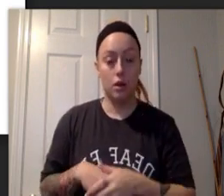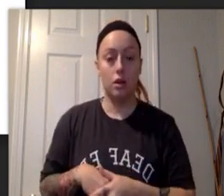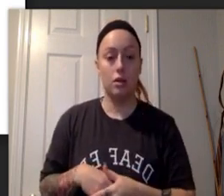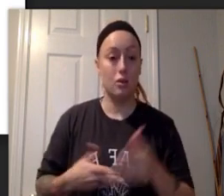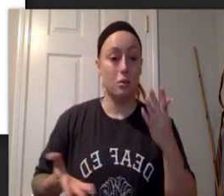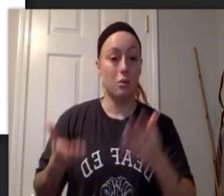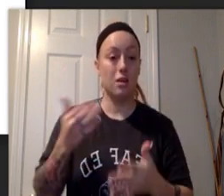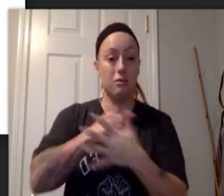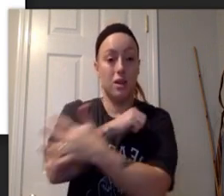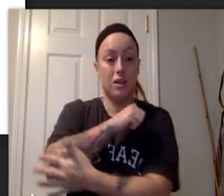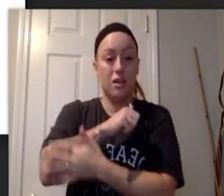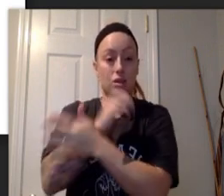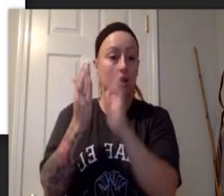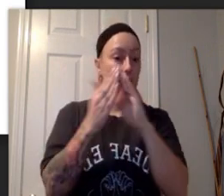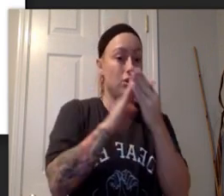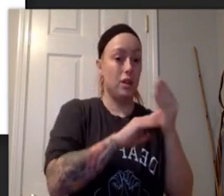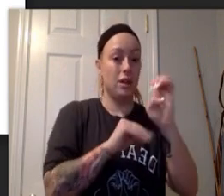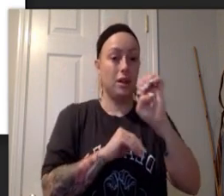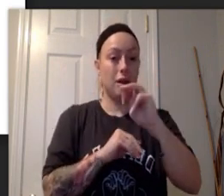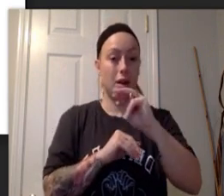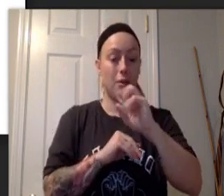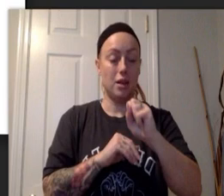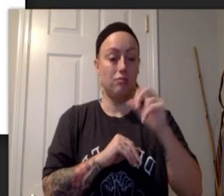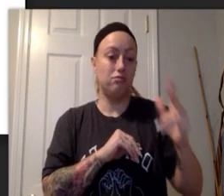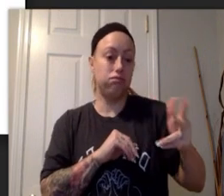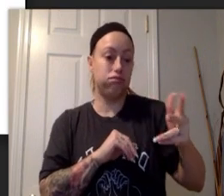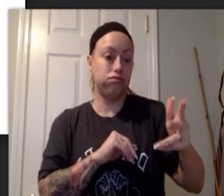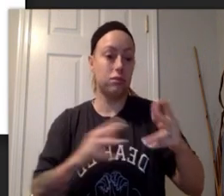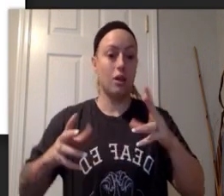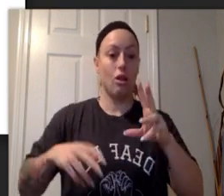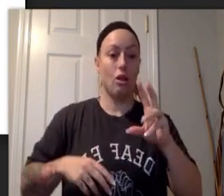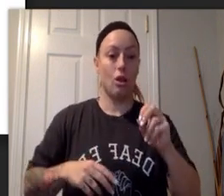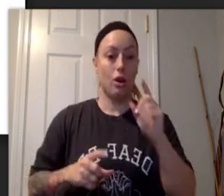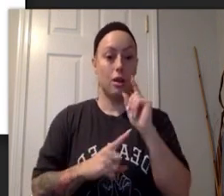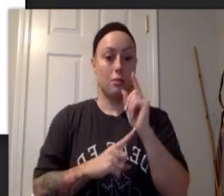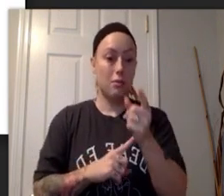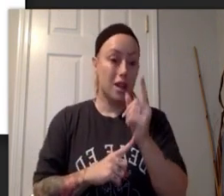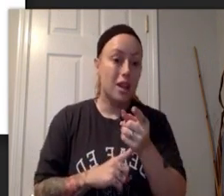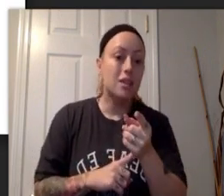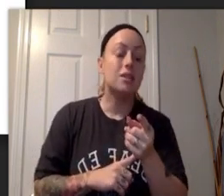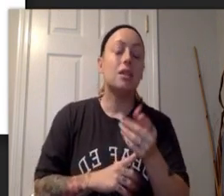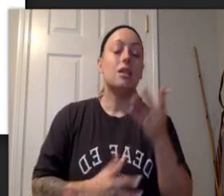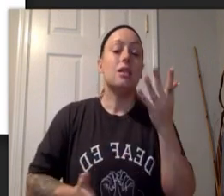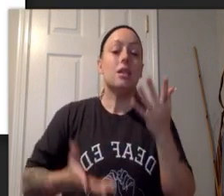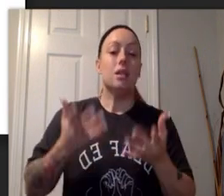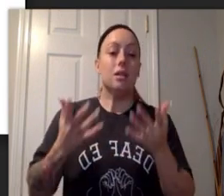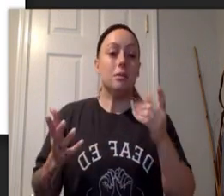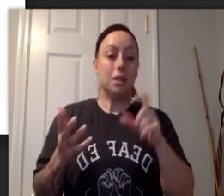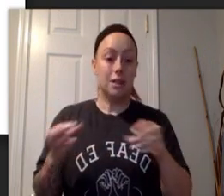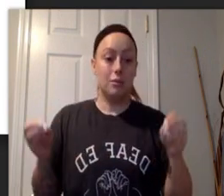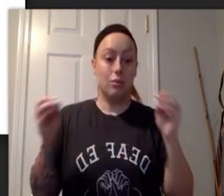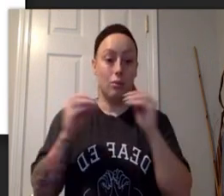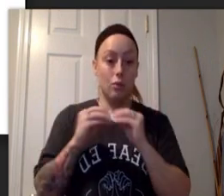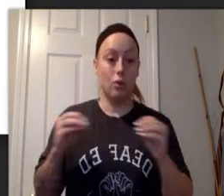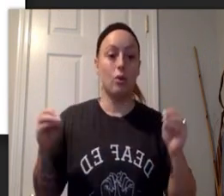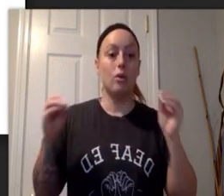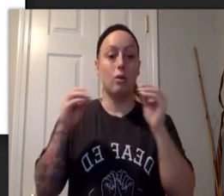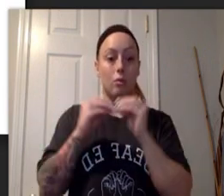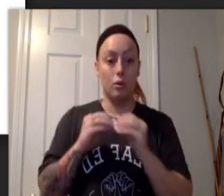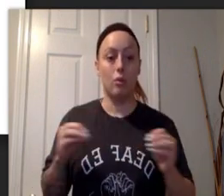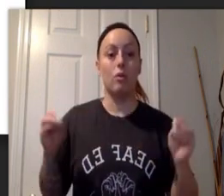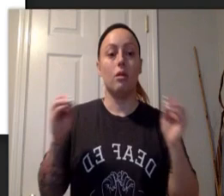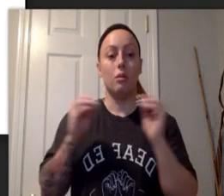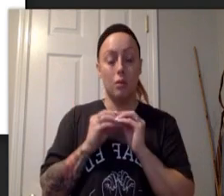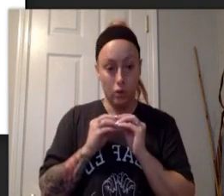to take 20 to 30 minutes, or your person just isn't going to, want to go to the hospital. We really want people to have a